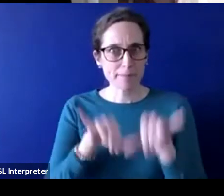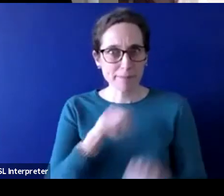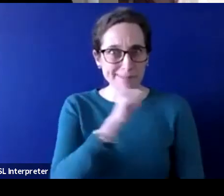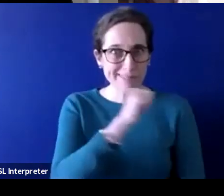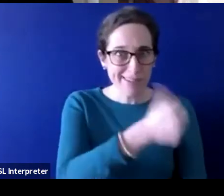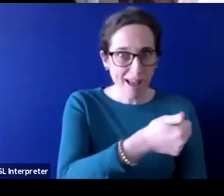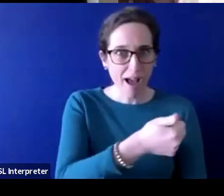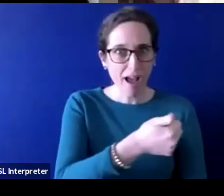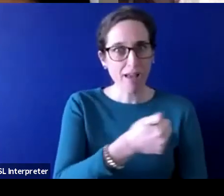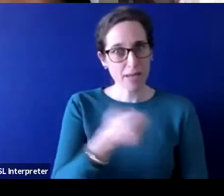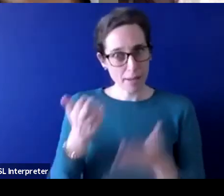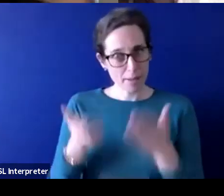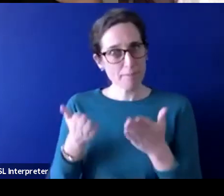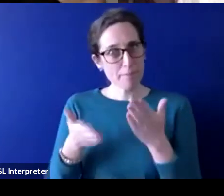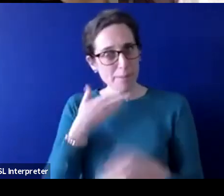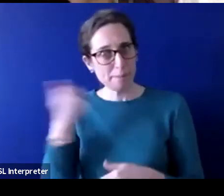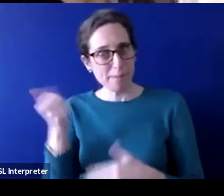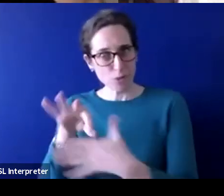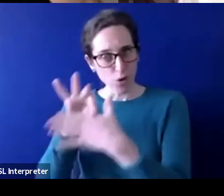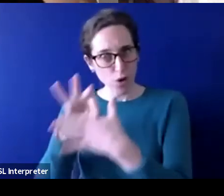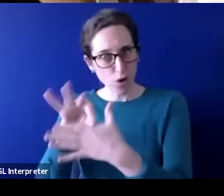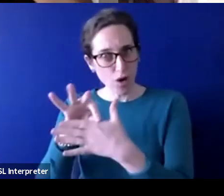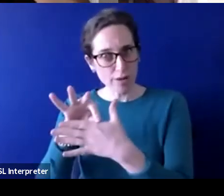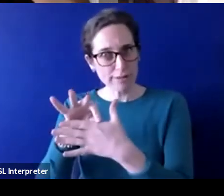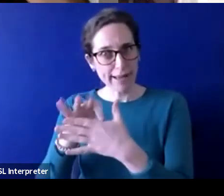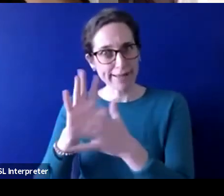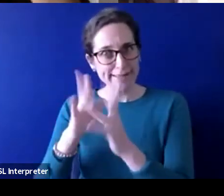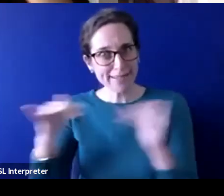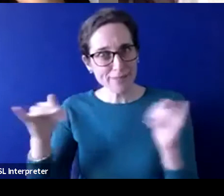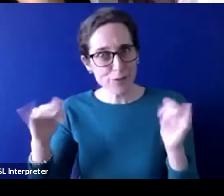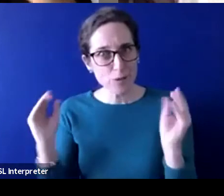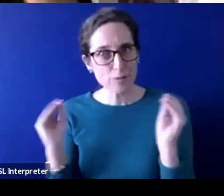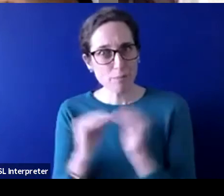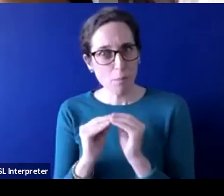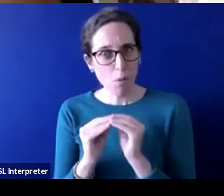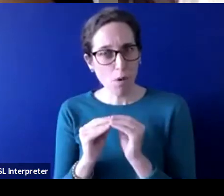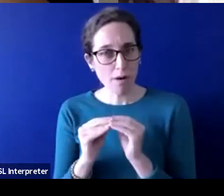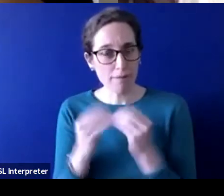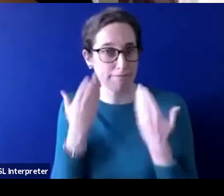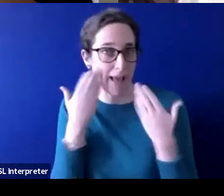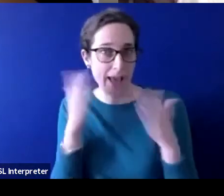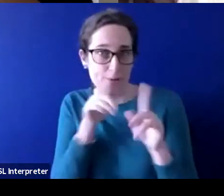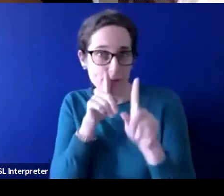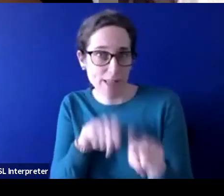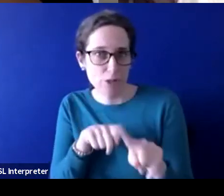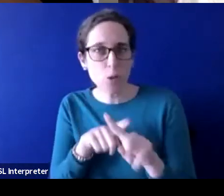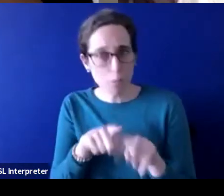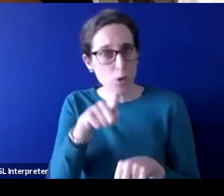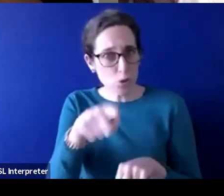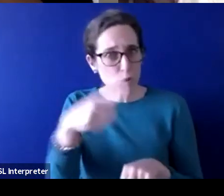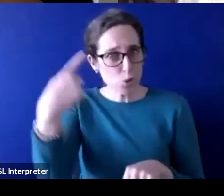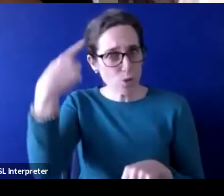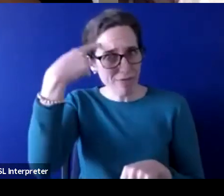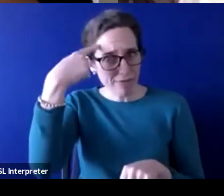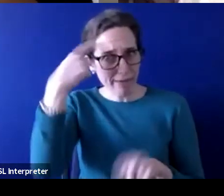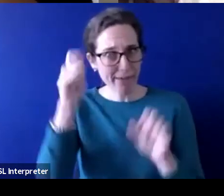range of content and people. I don't know. I don't know what the answer is. Do you think they can do something